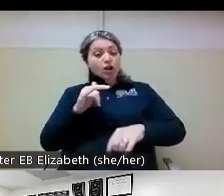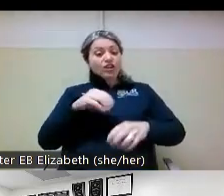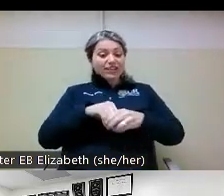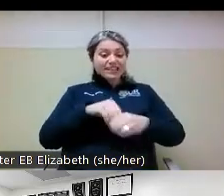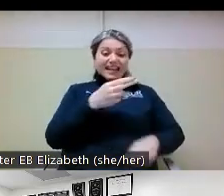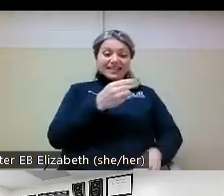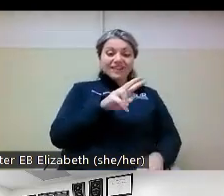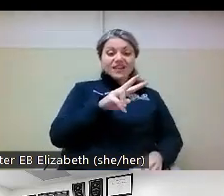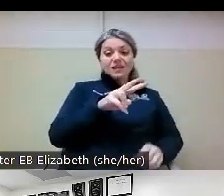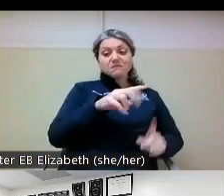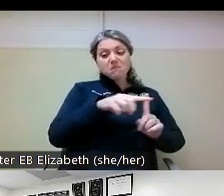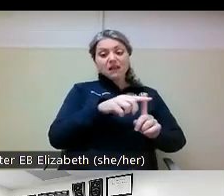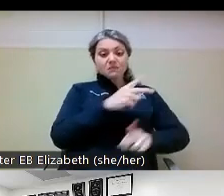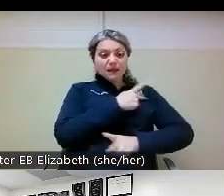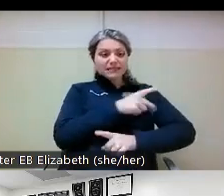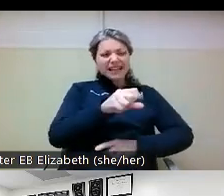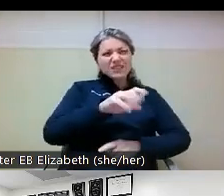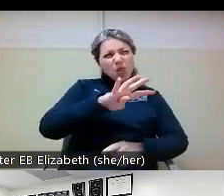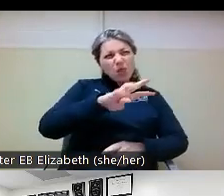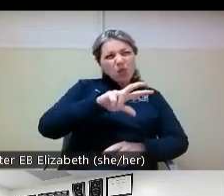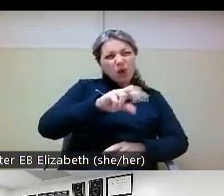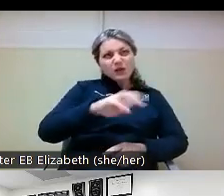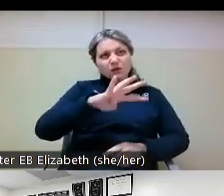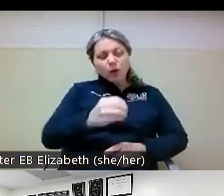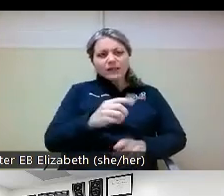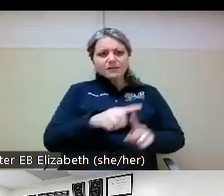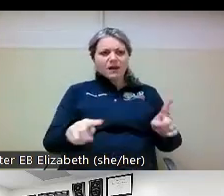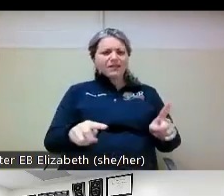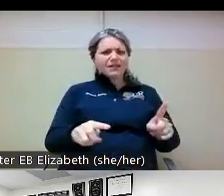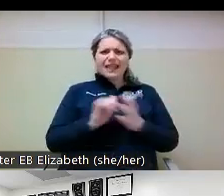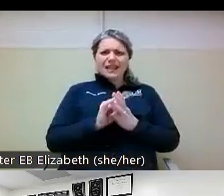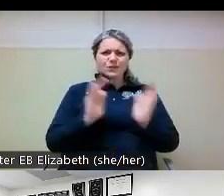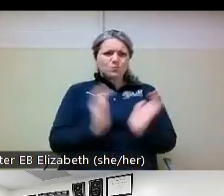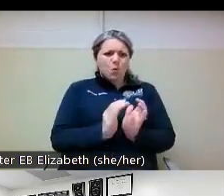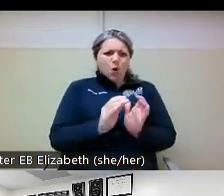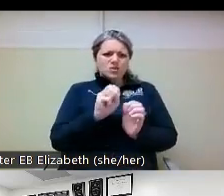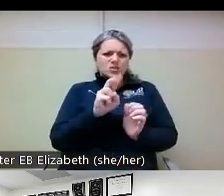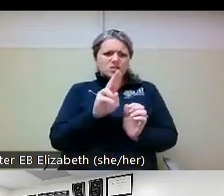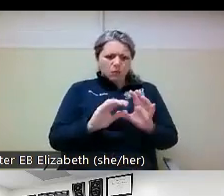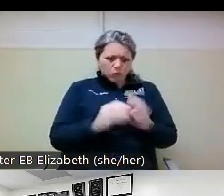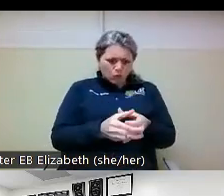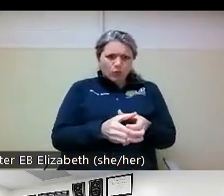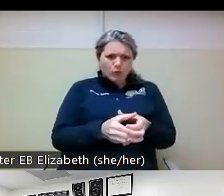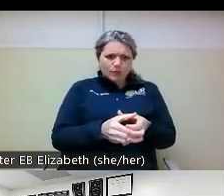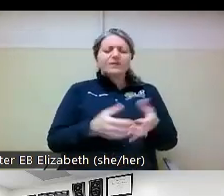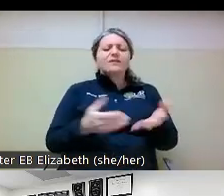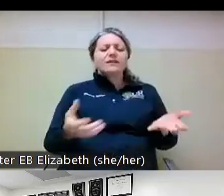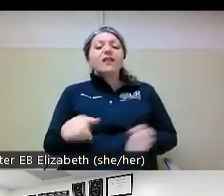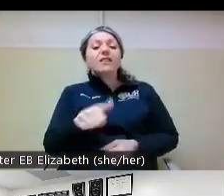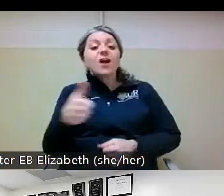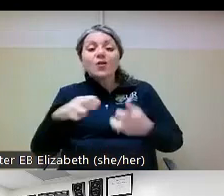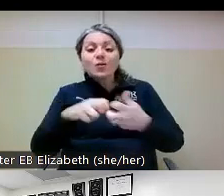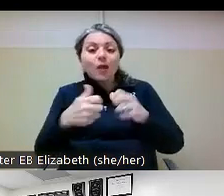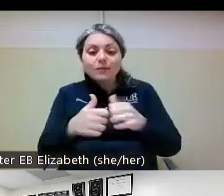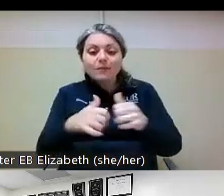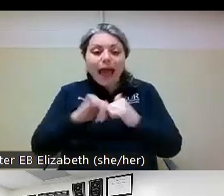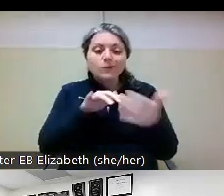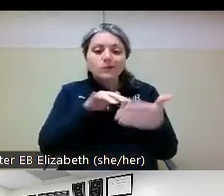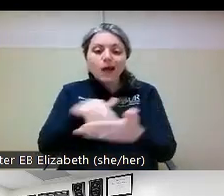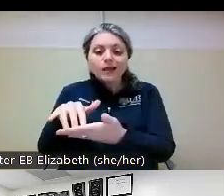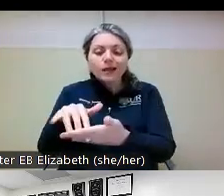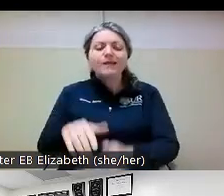patients, usually in the 30s and 40s, but that's a much smaller population. And the other problem is that according to the